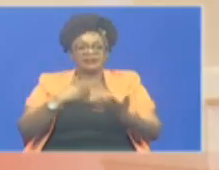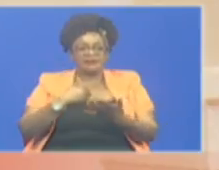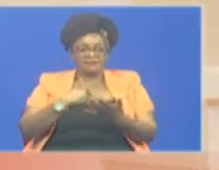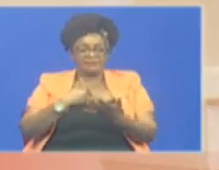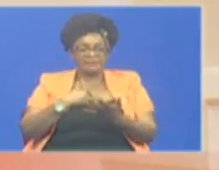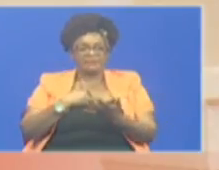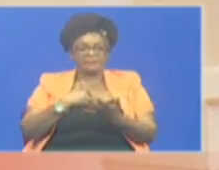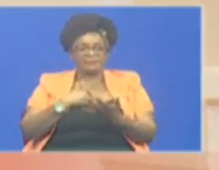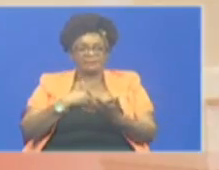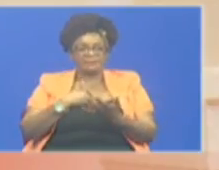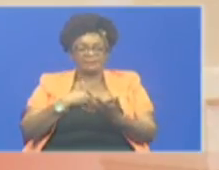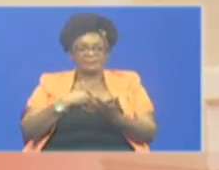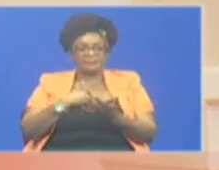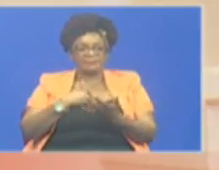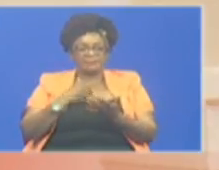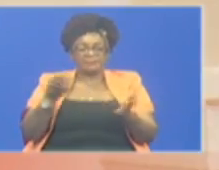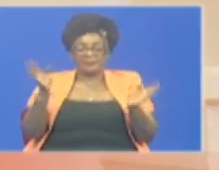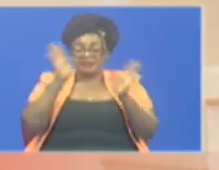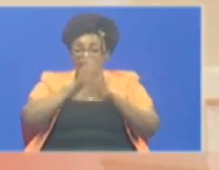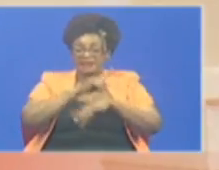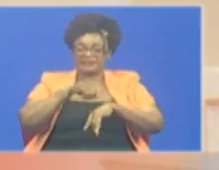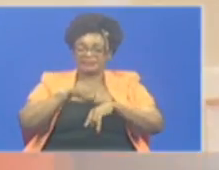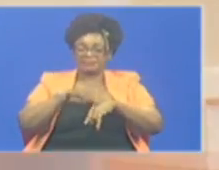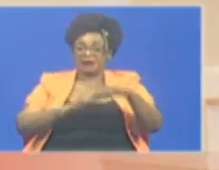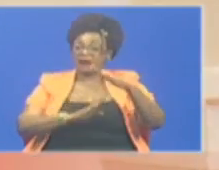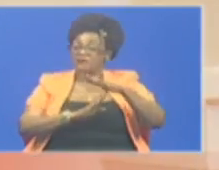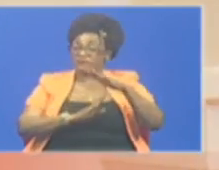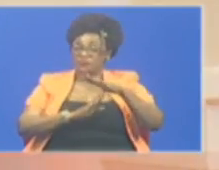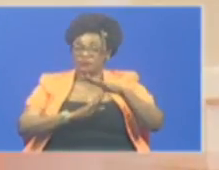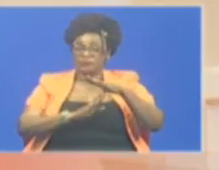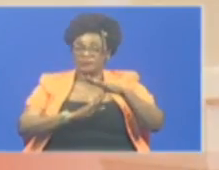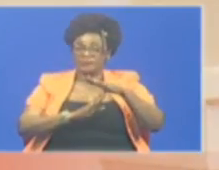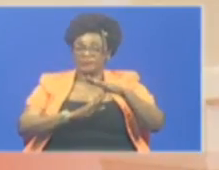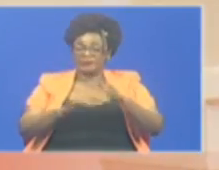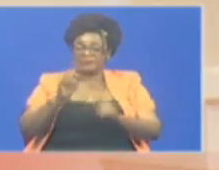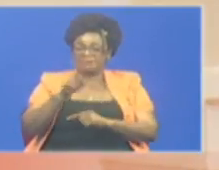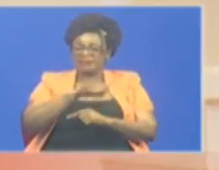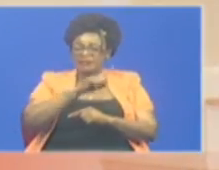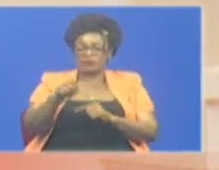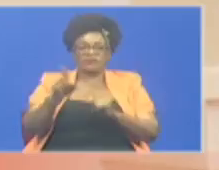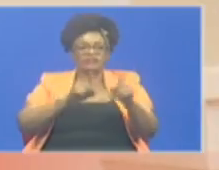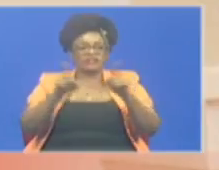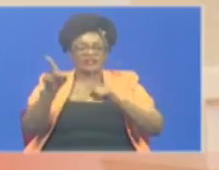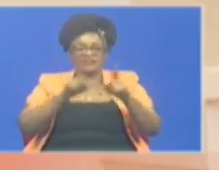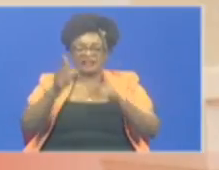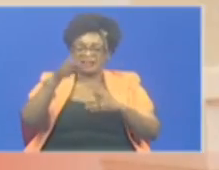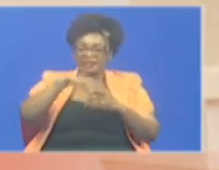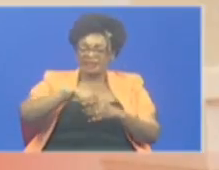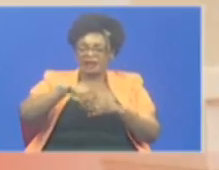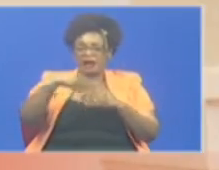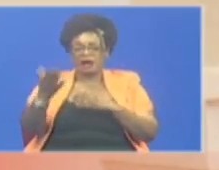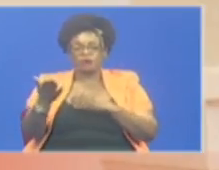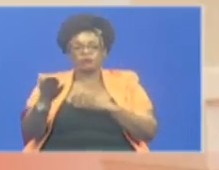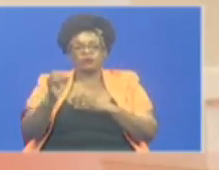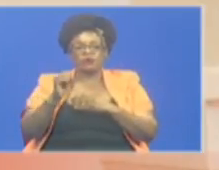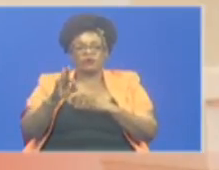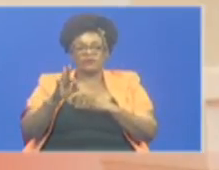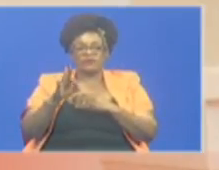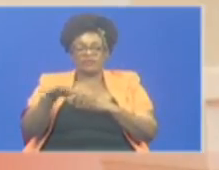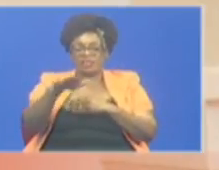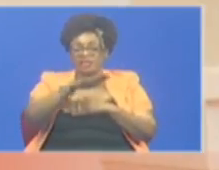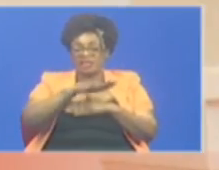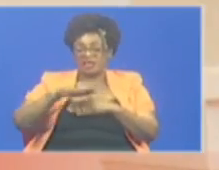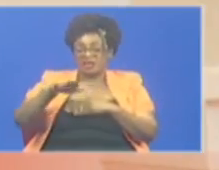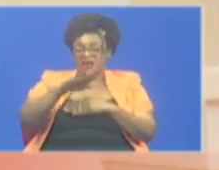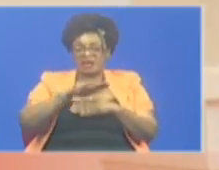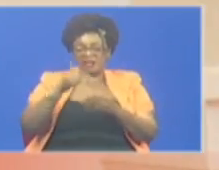The nighttime curfew and the banning of travel in and out of the areas that have the